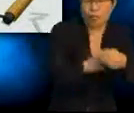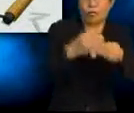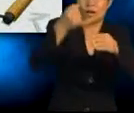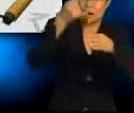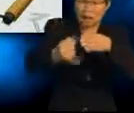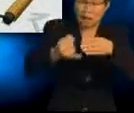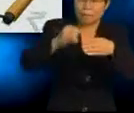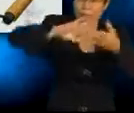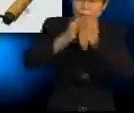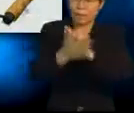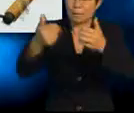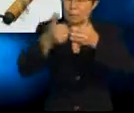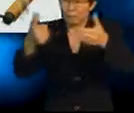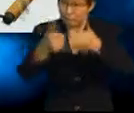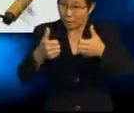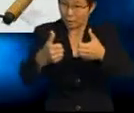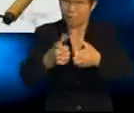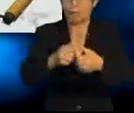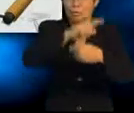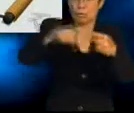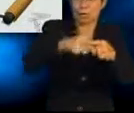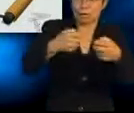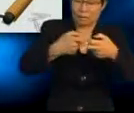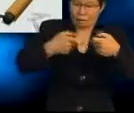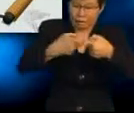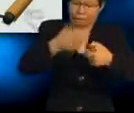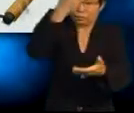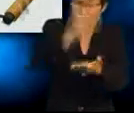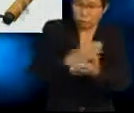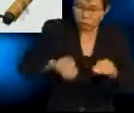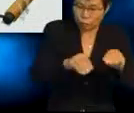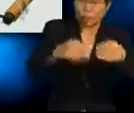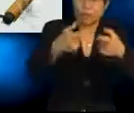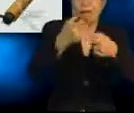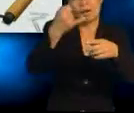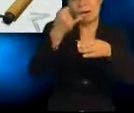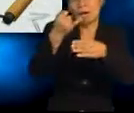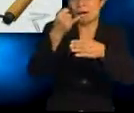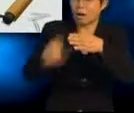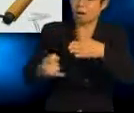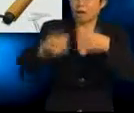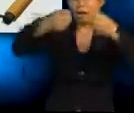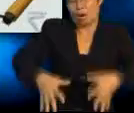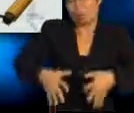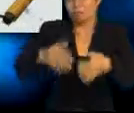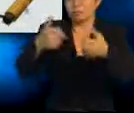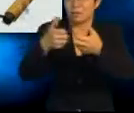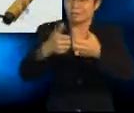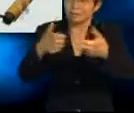becomes a magnet. When the current stops flowing, the iron loses its